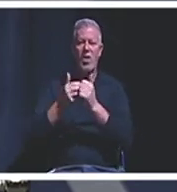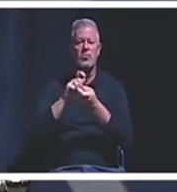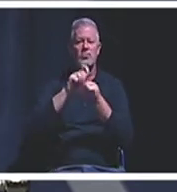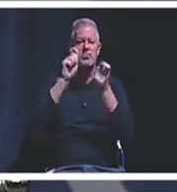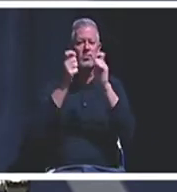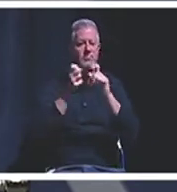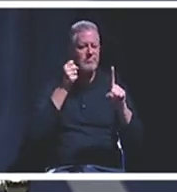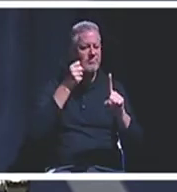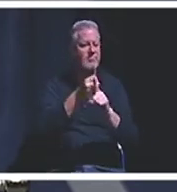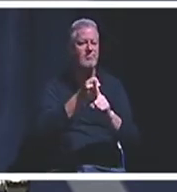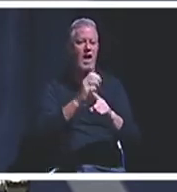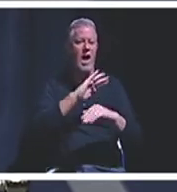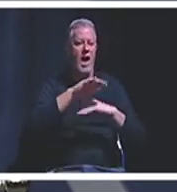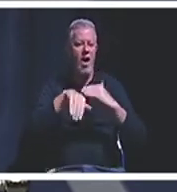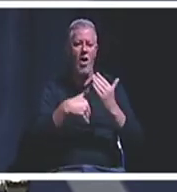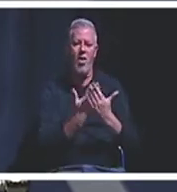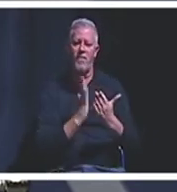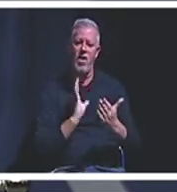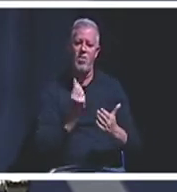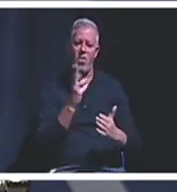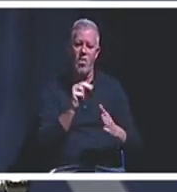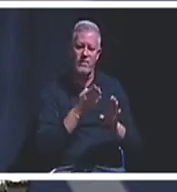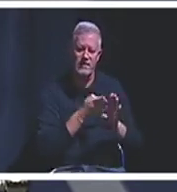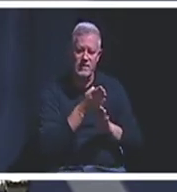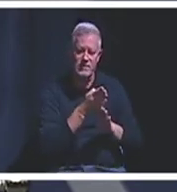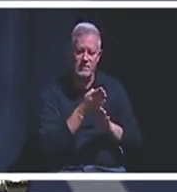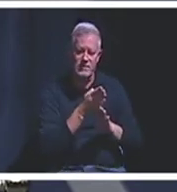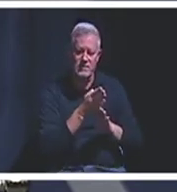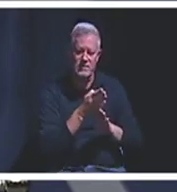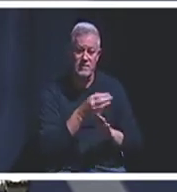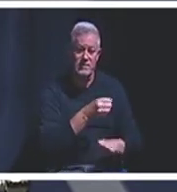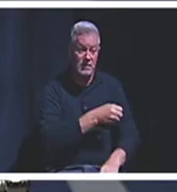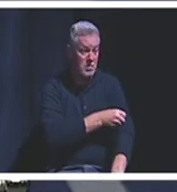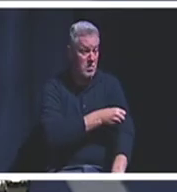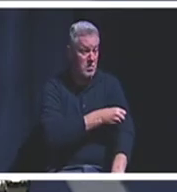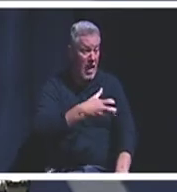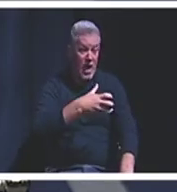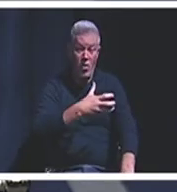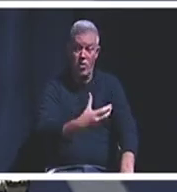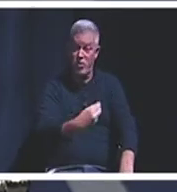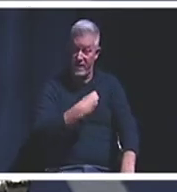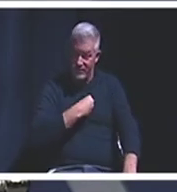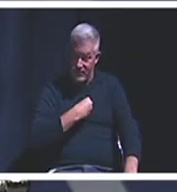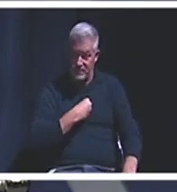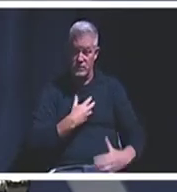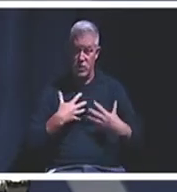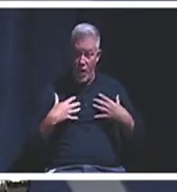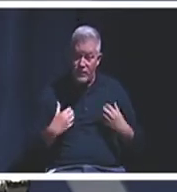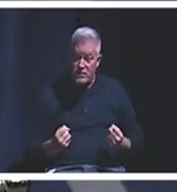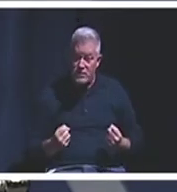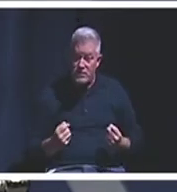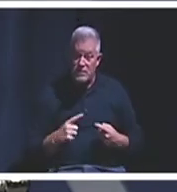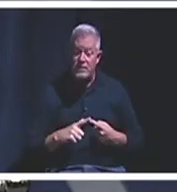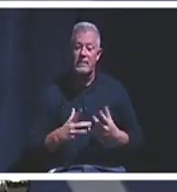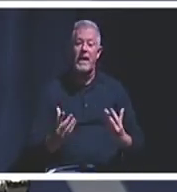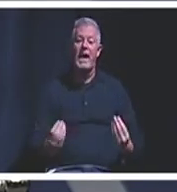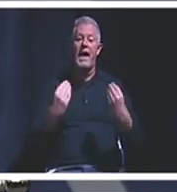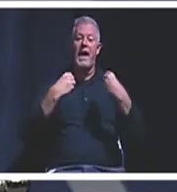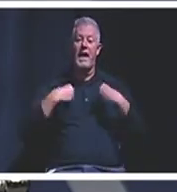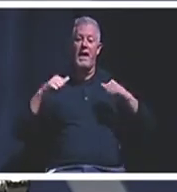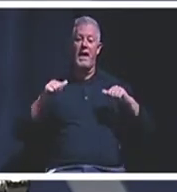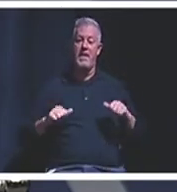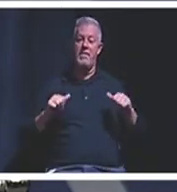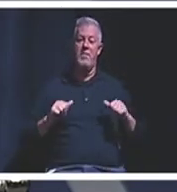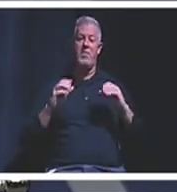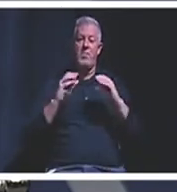and communities. They empowered us, gave us more confidence, and enabled us to have more